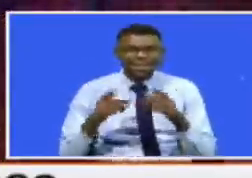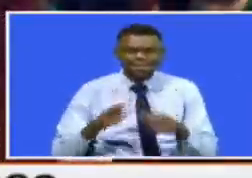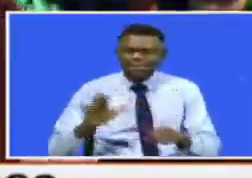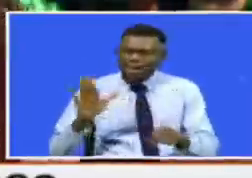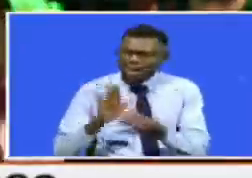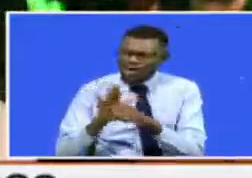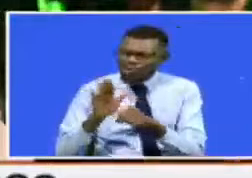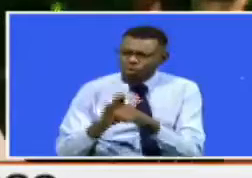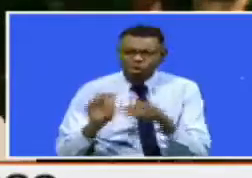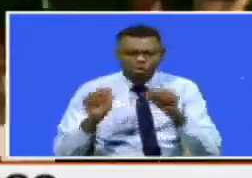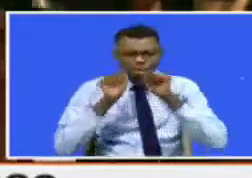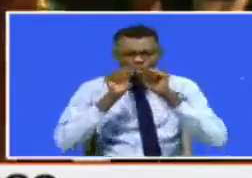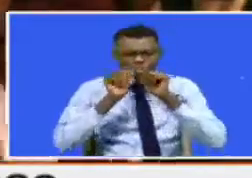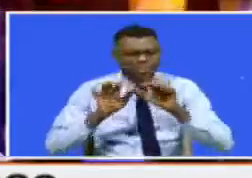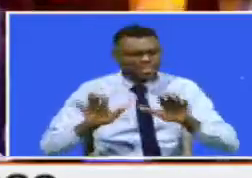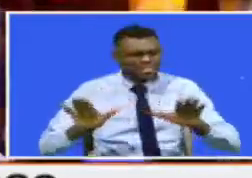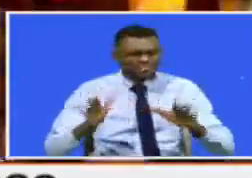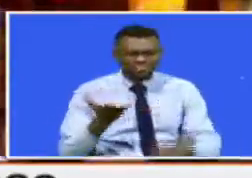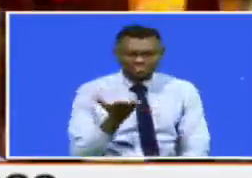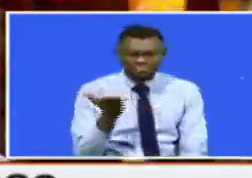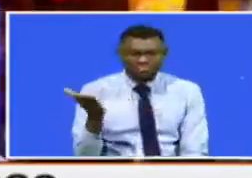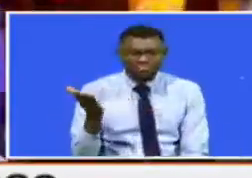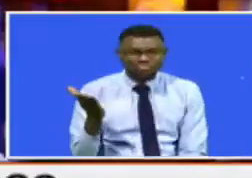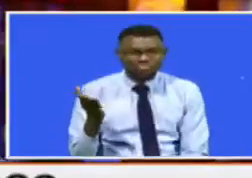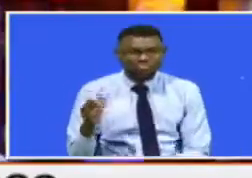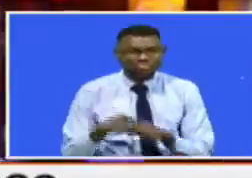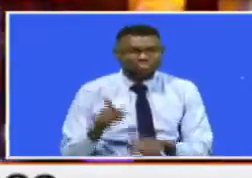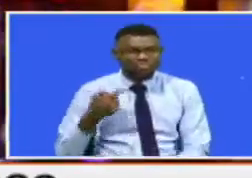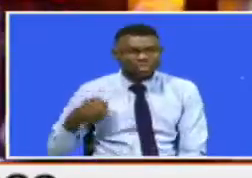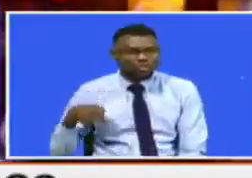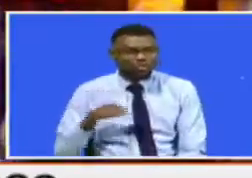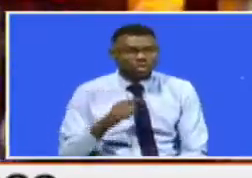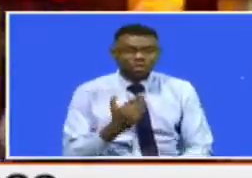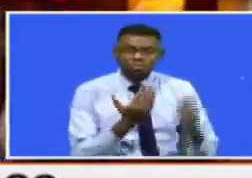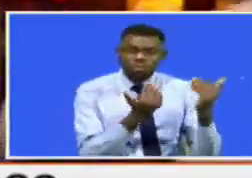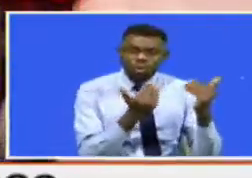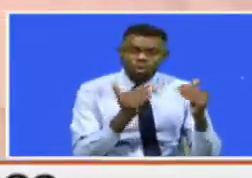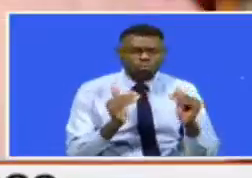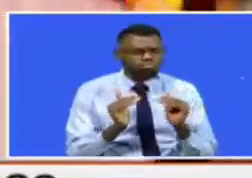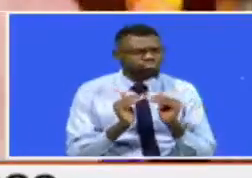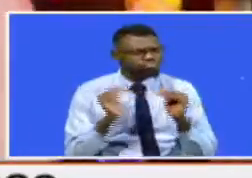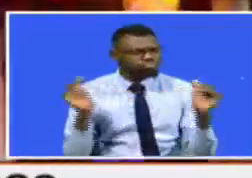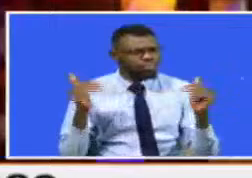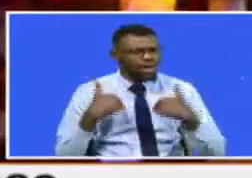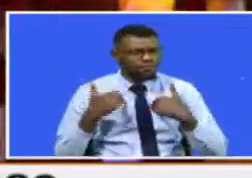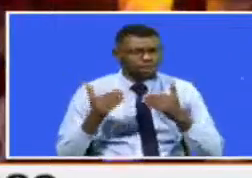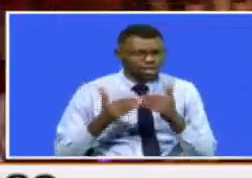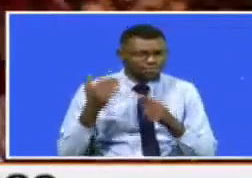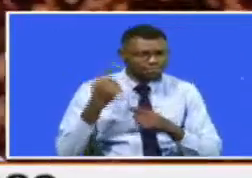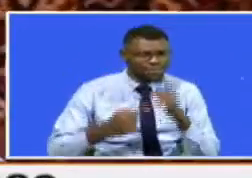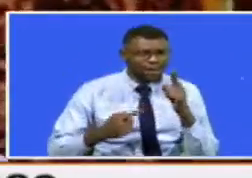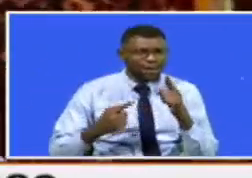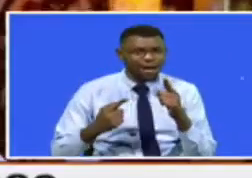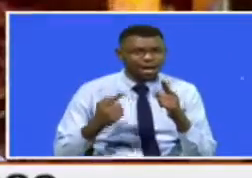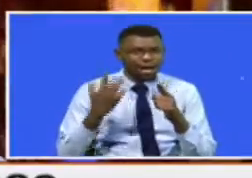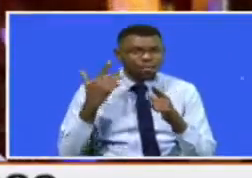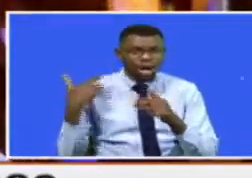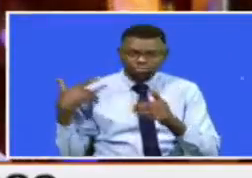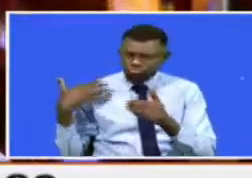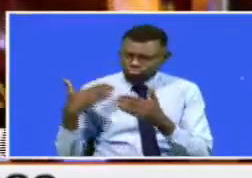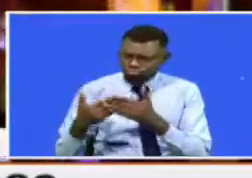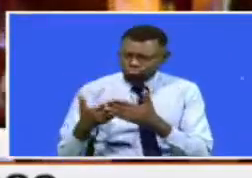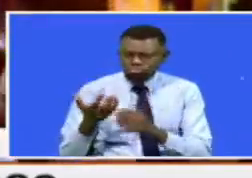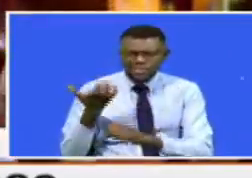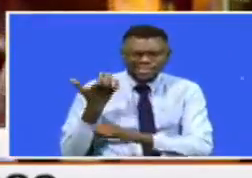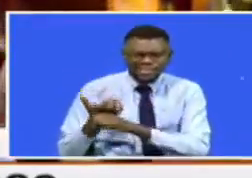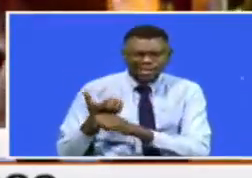of blessings. It gives us a lot of hope for the coming year after a very, very tough